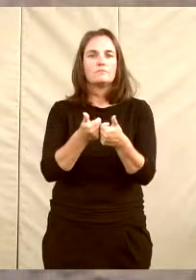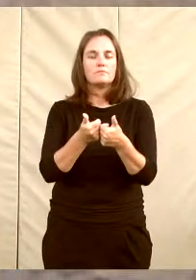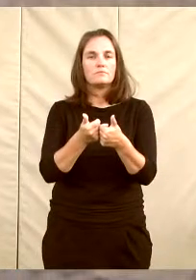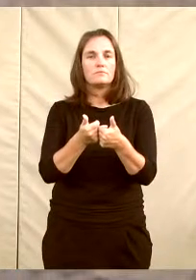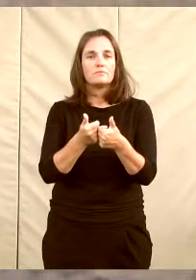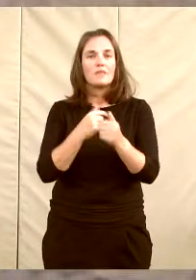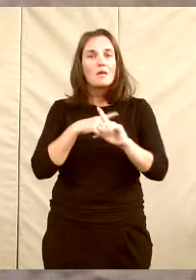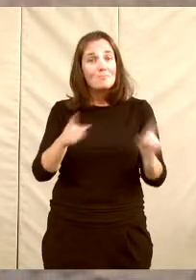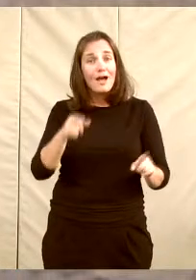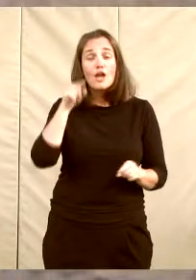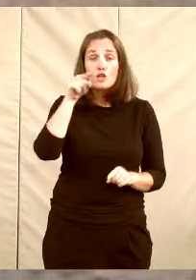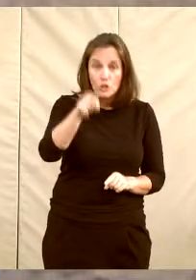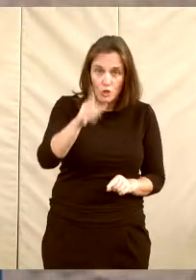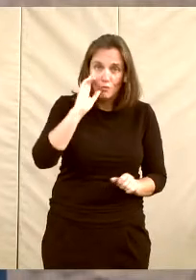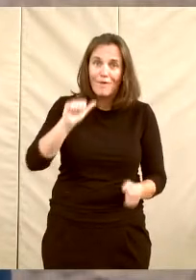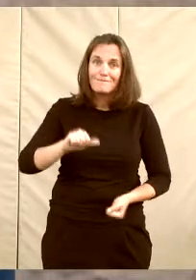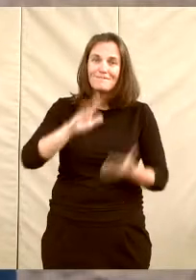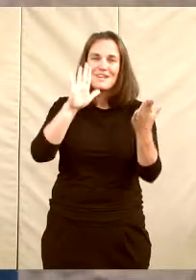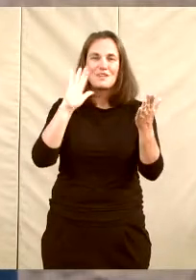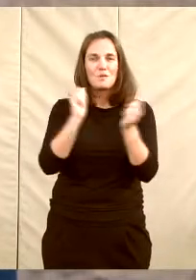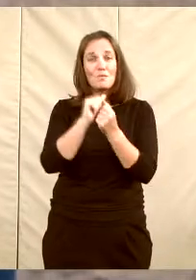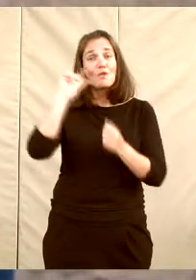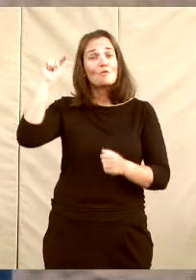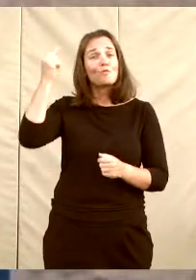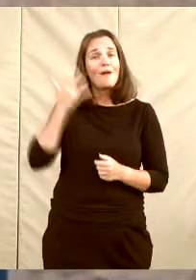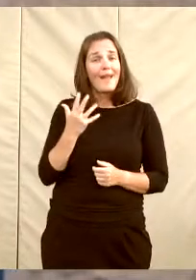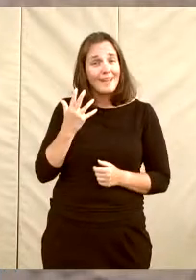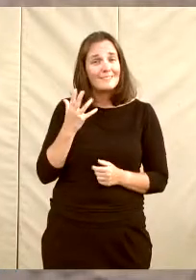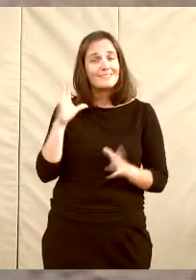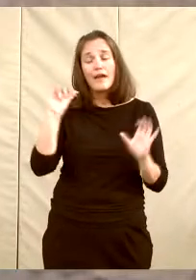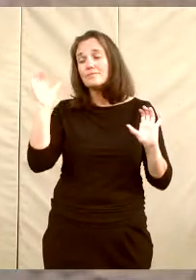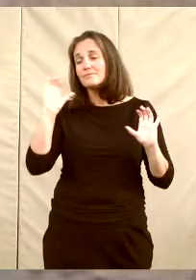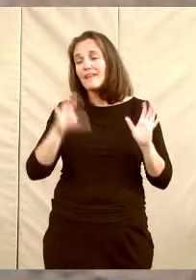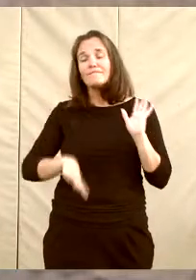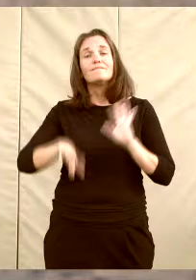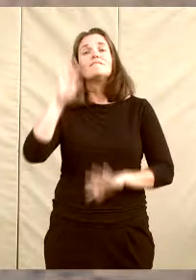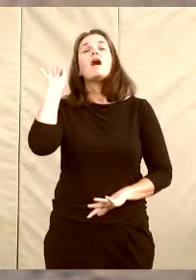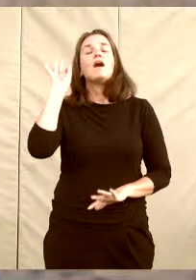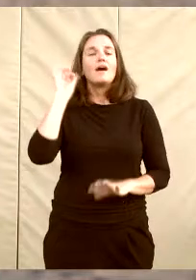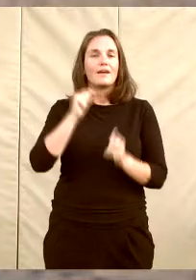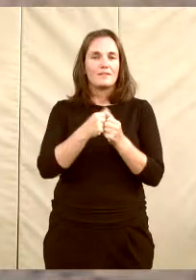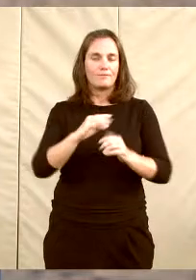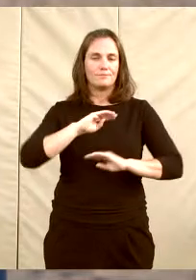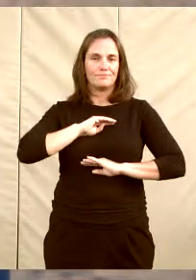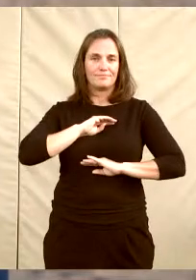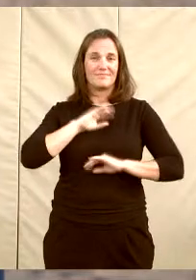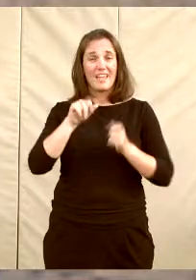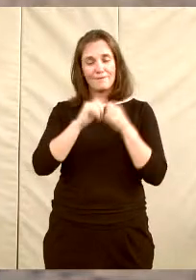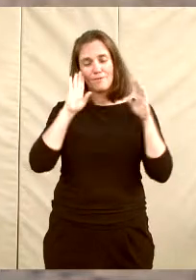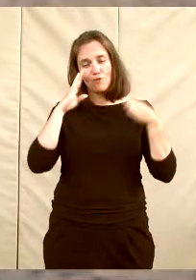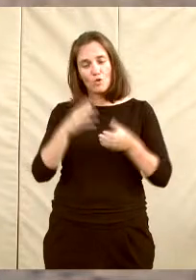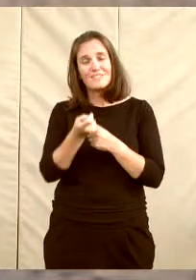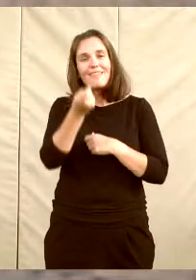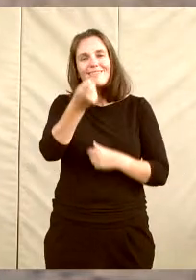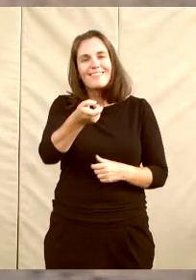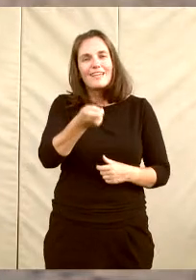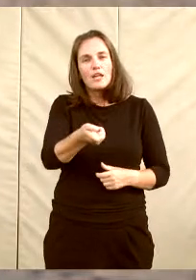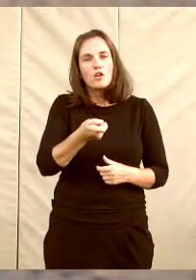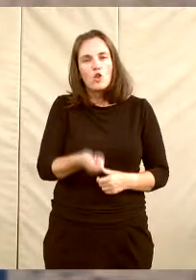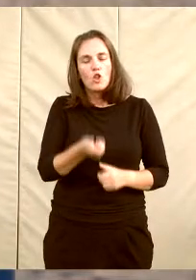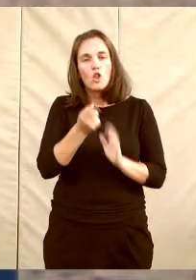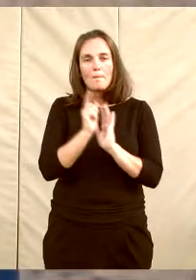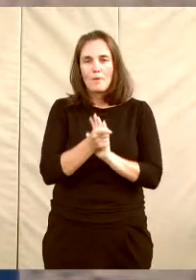face them with grace and find fulfillment if you focus on enjoying the little moments rather than caring only about